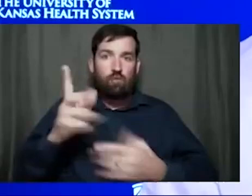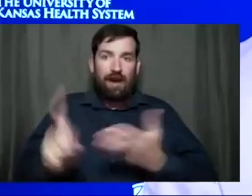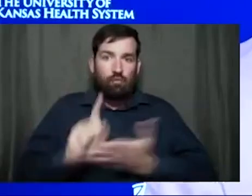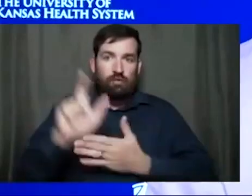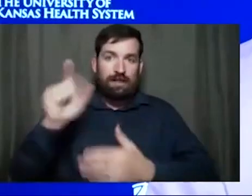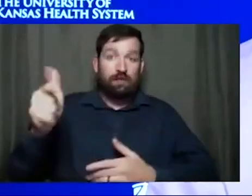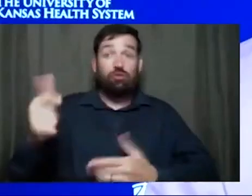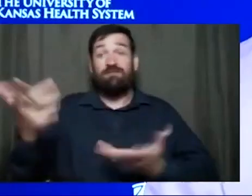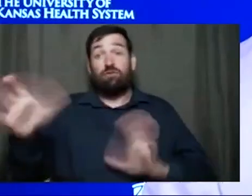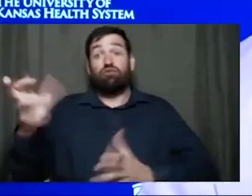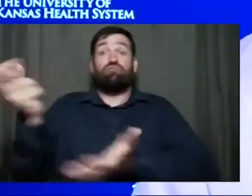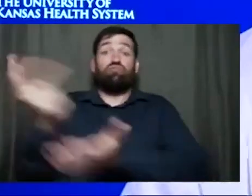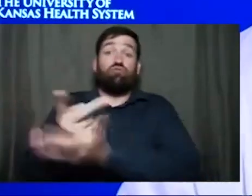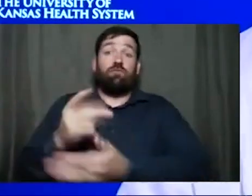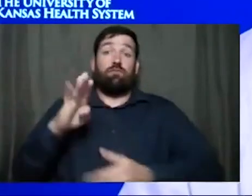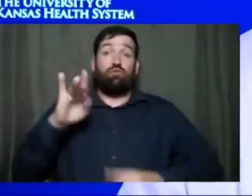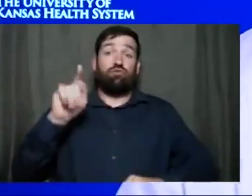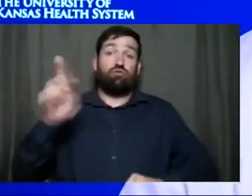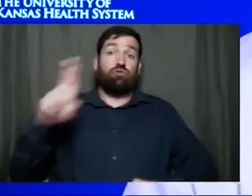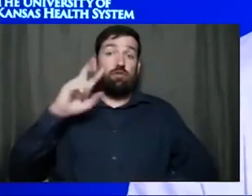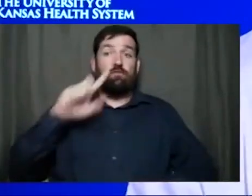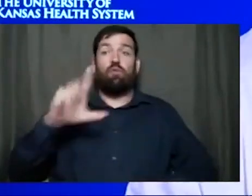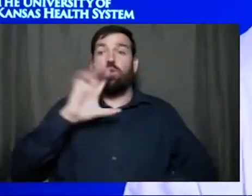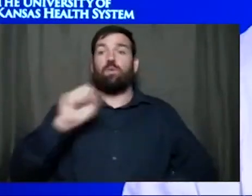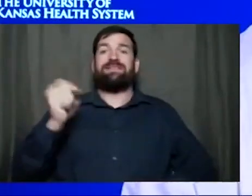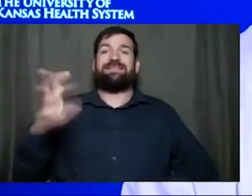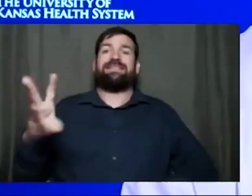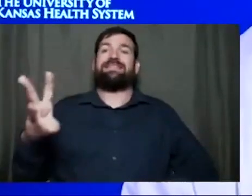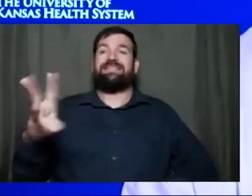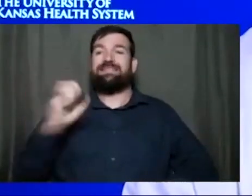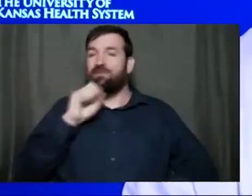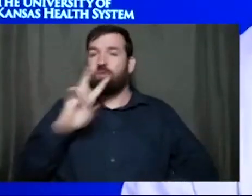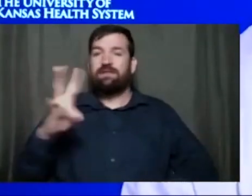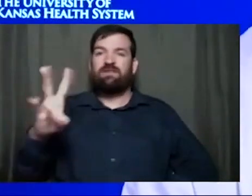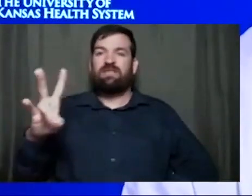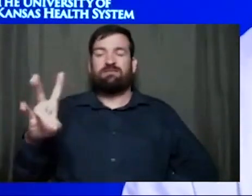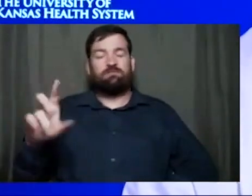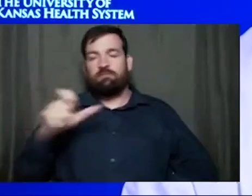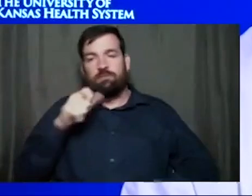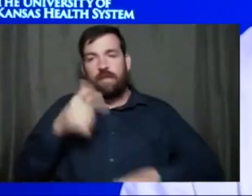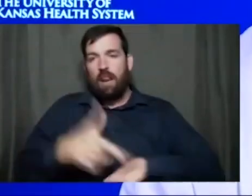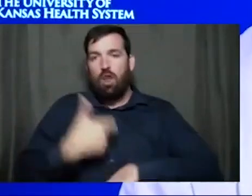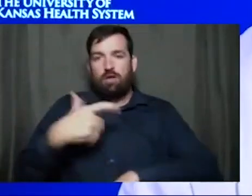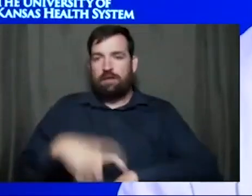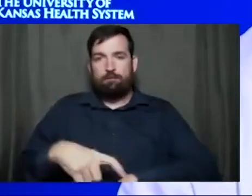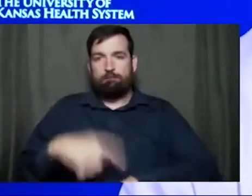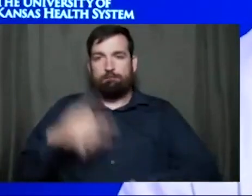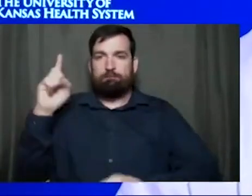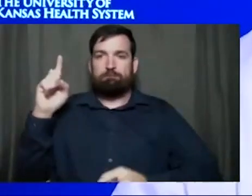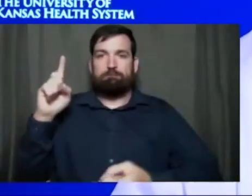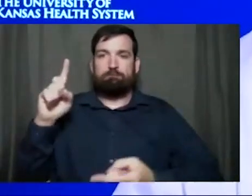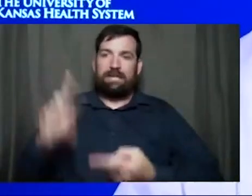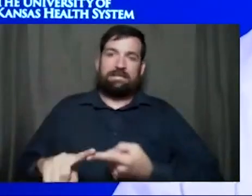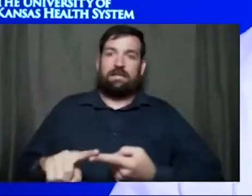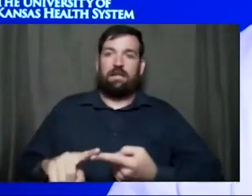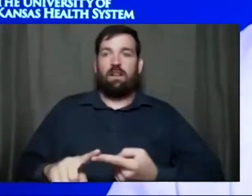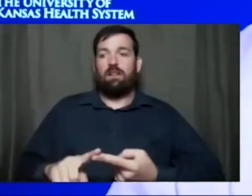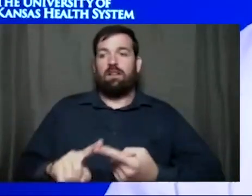for 16 to 17-year-olds, it probably is not going to be a very long time from that 5